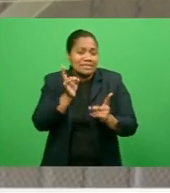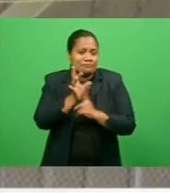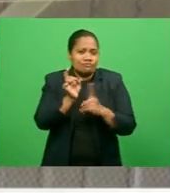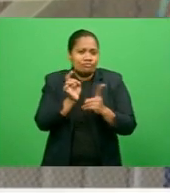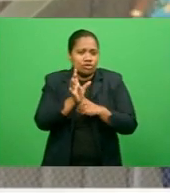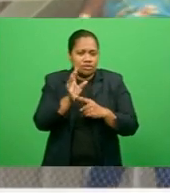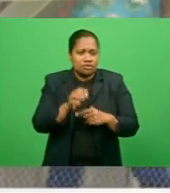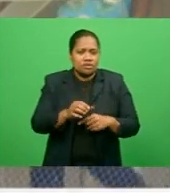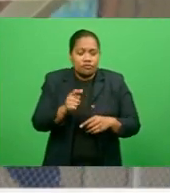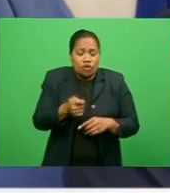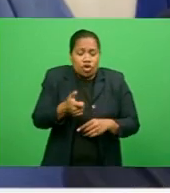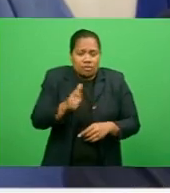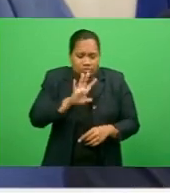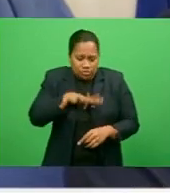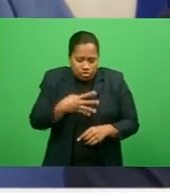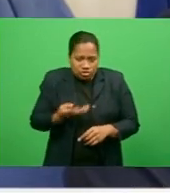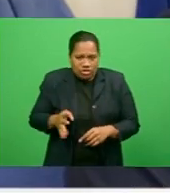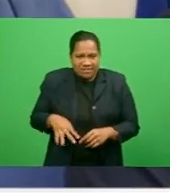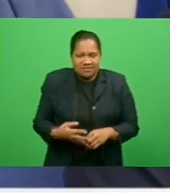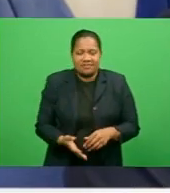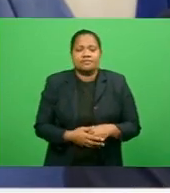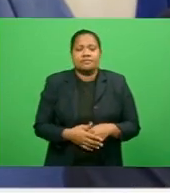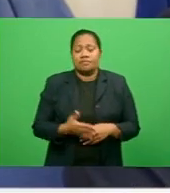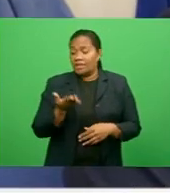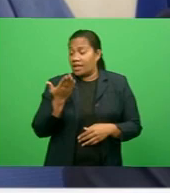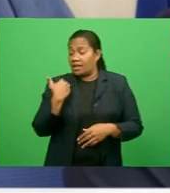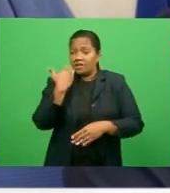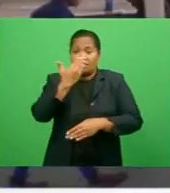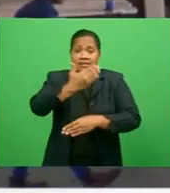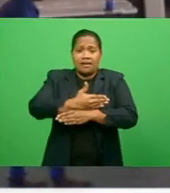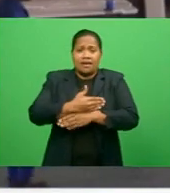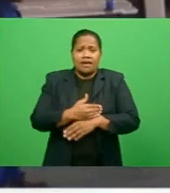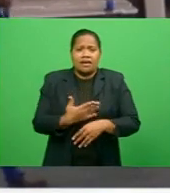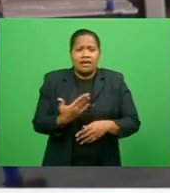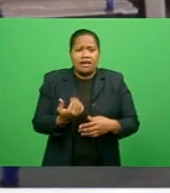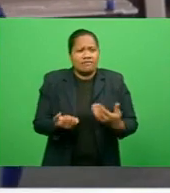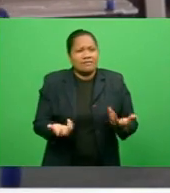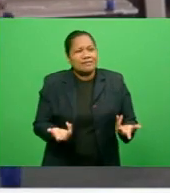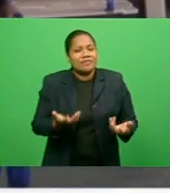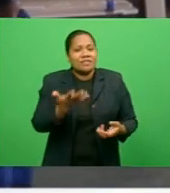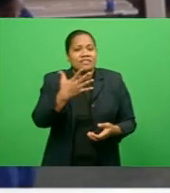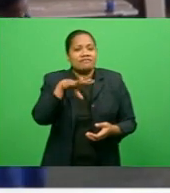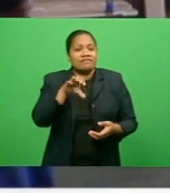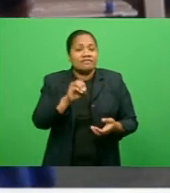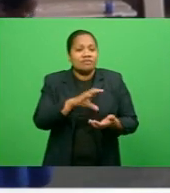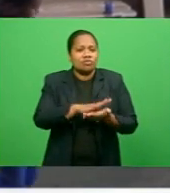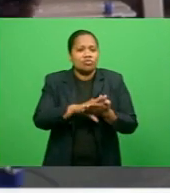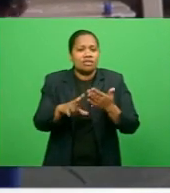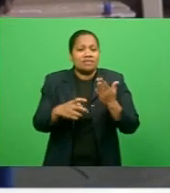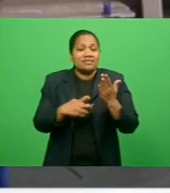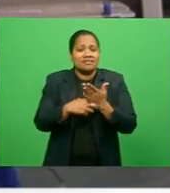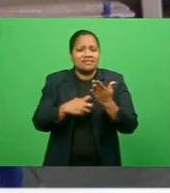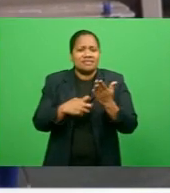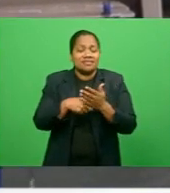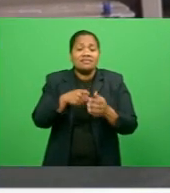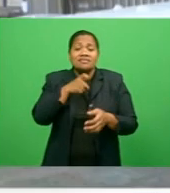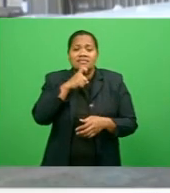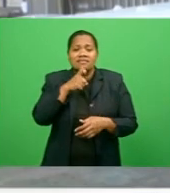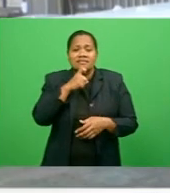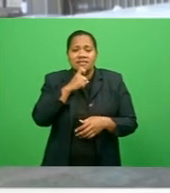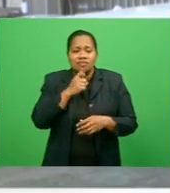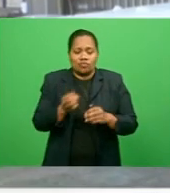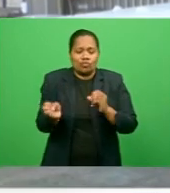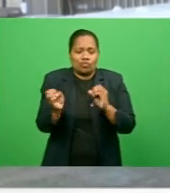checkup. Last night, there was a $50 ticket dinner organized at